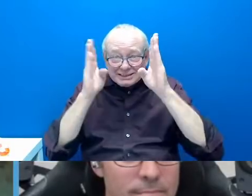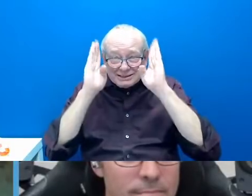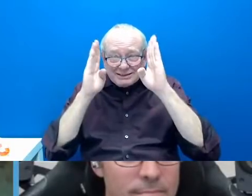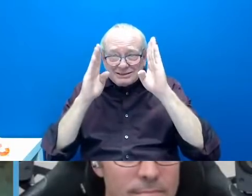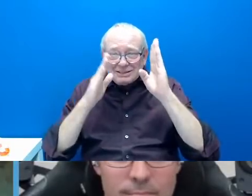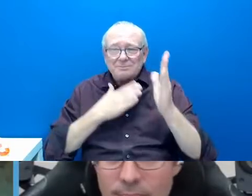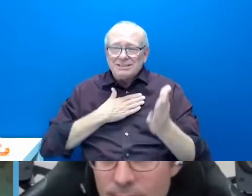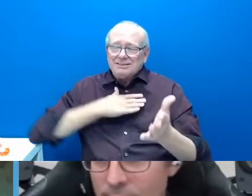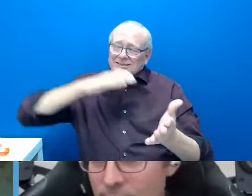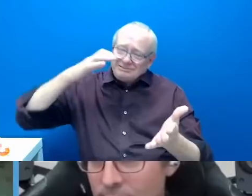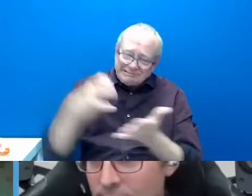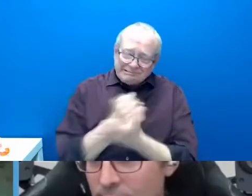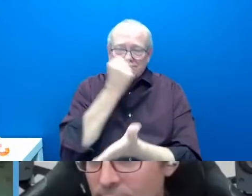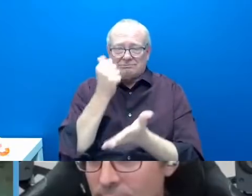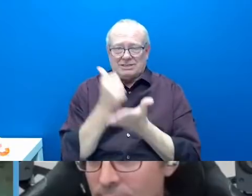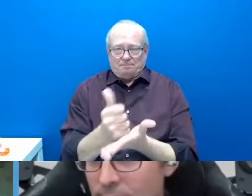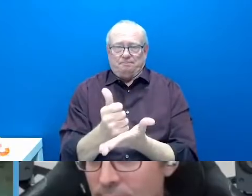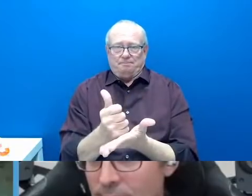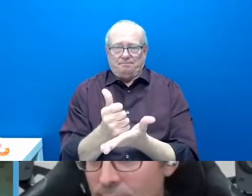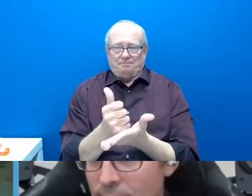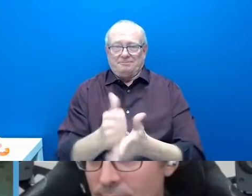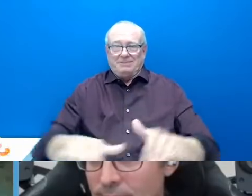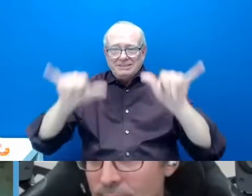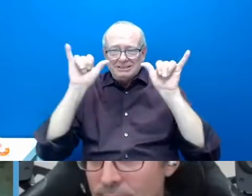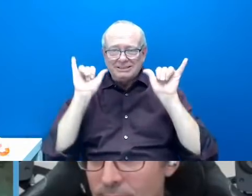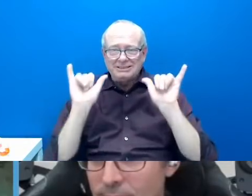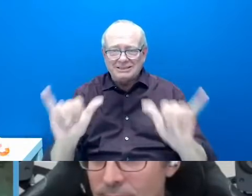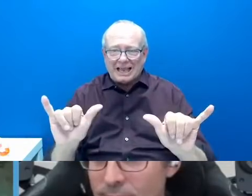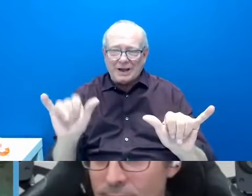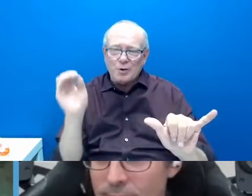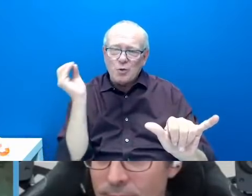Stay at home, stay